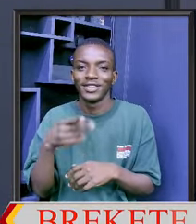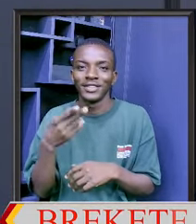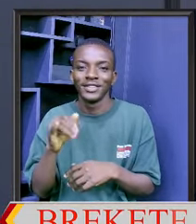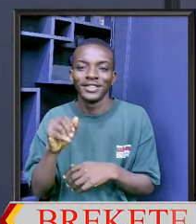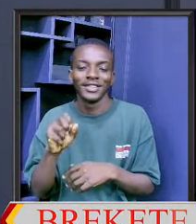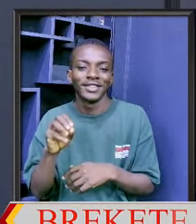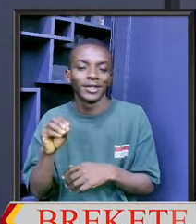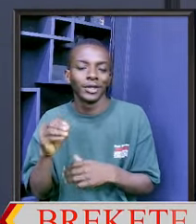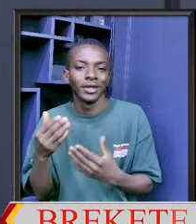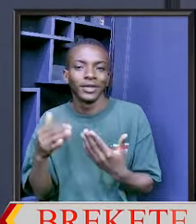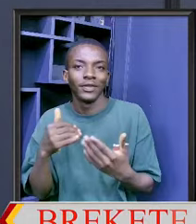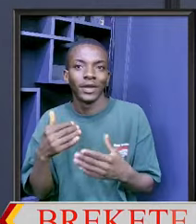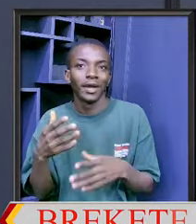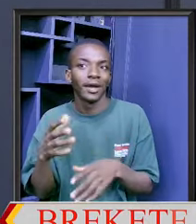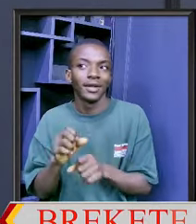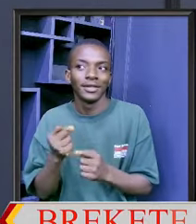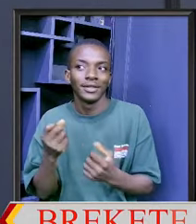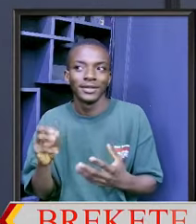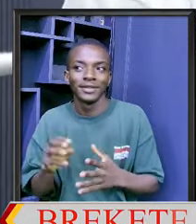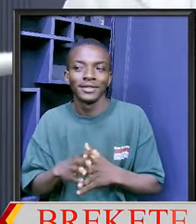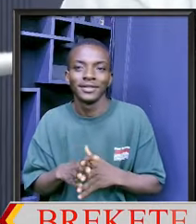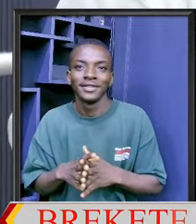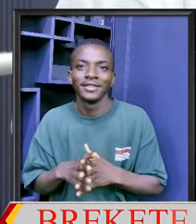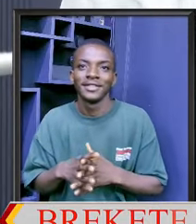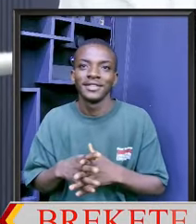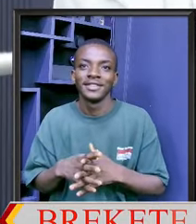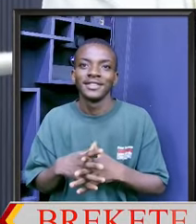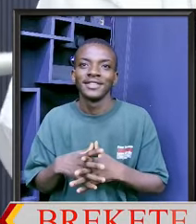sir. Say if you handle them. Yes.